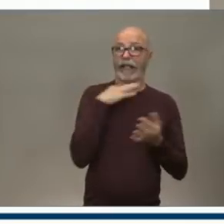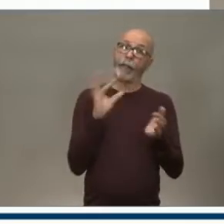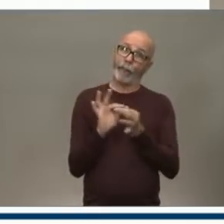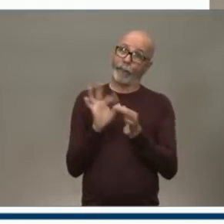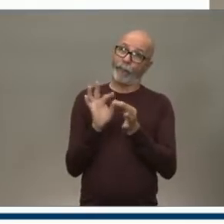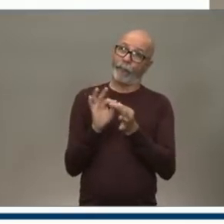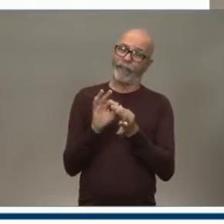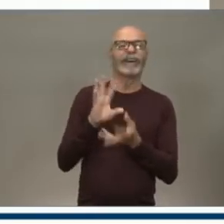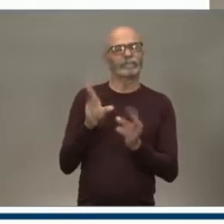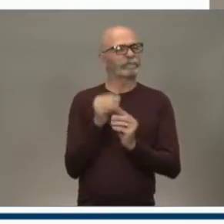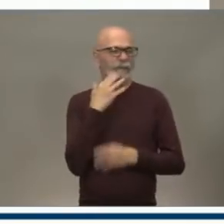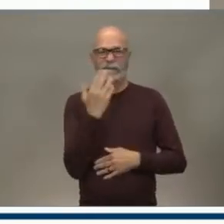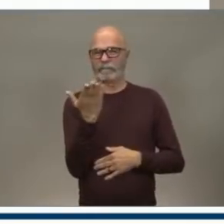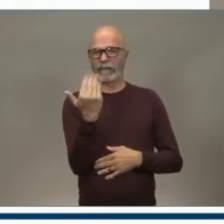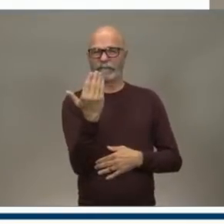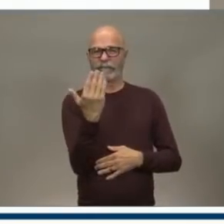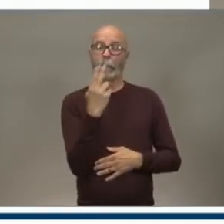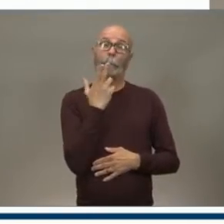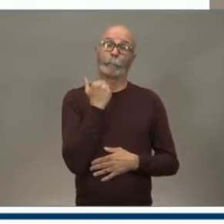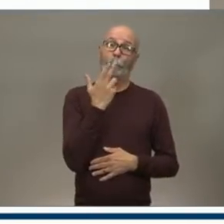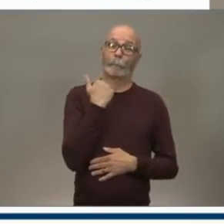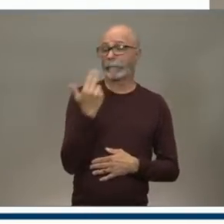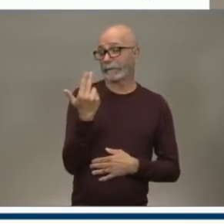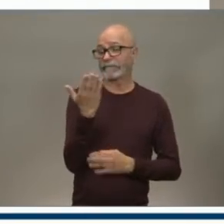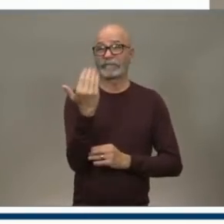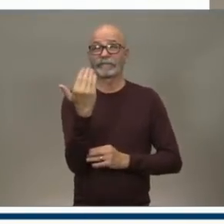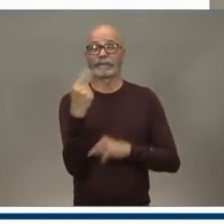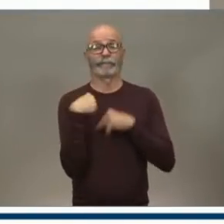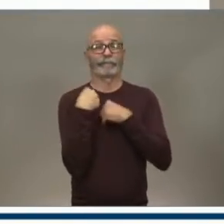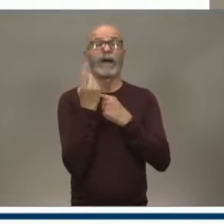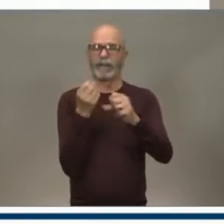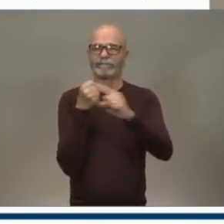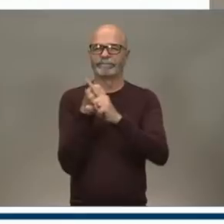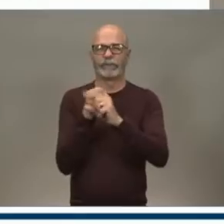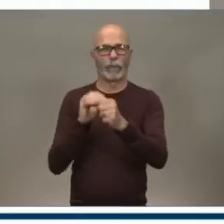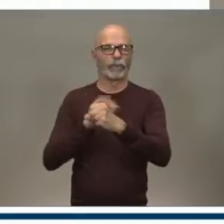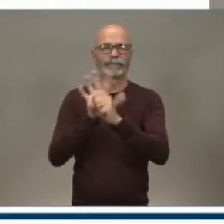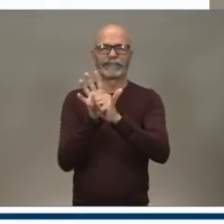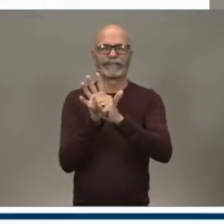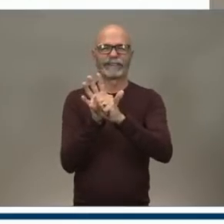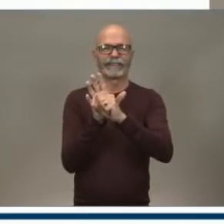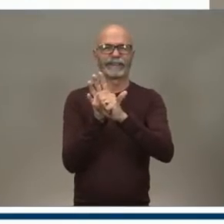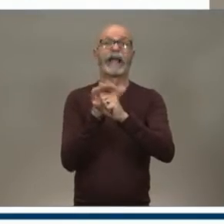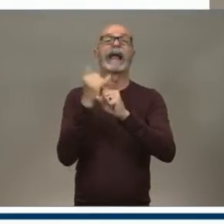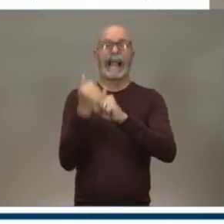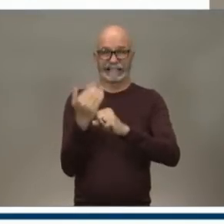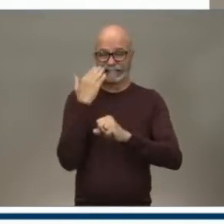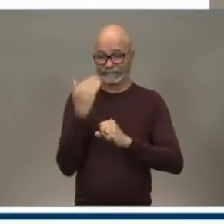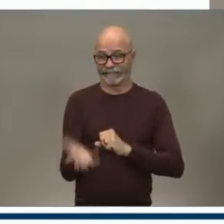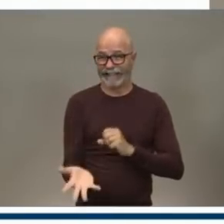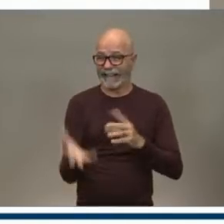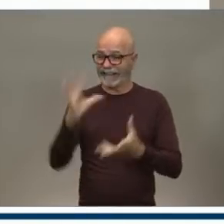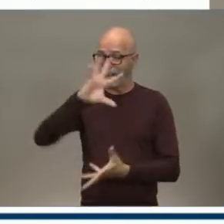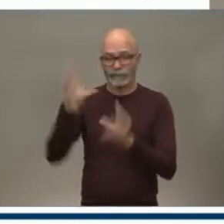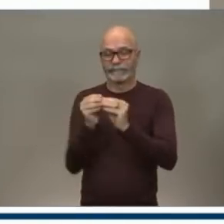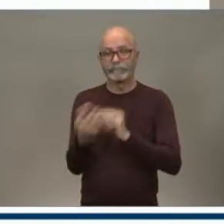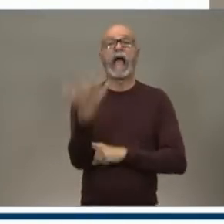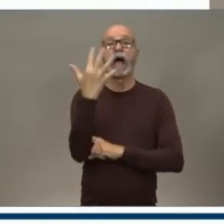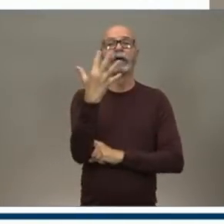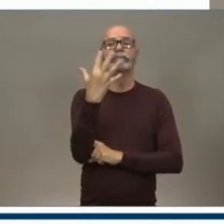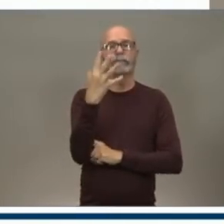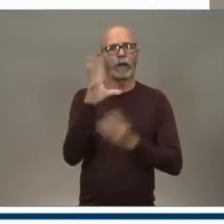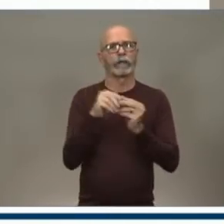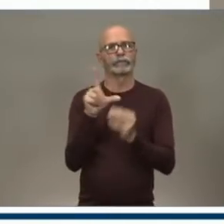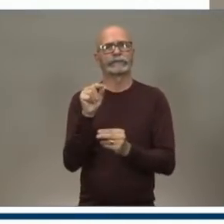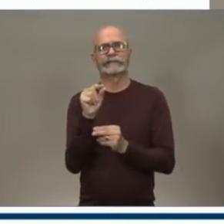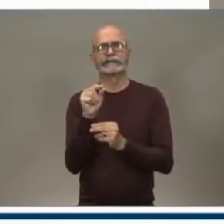15 new cases of COVID-19, including the 5 that we're announcing today. As of today, we have 24